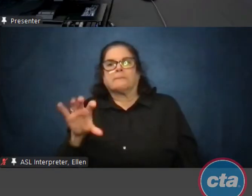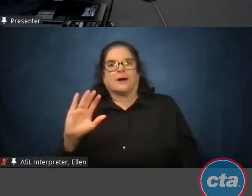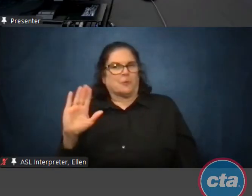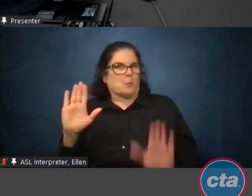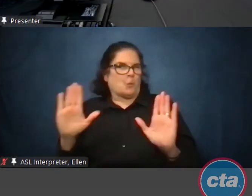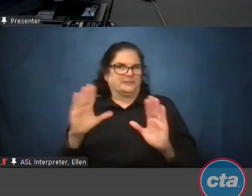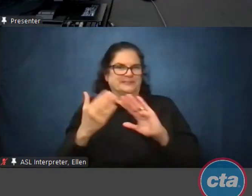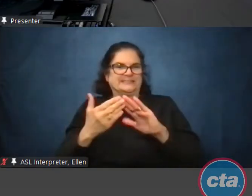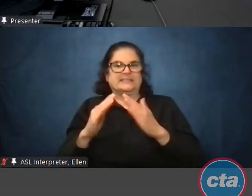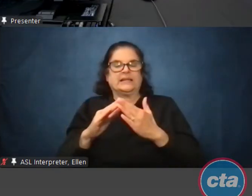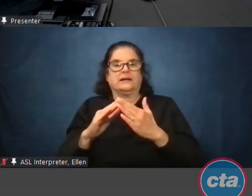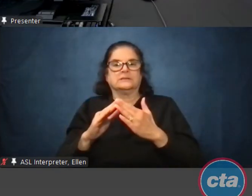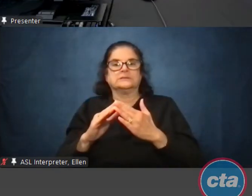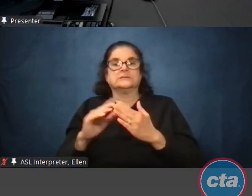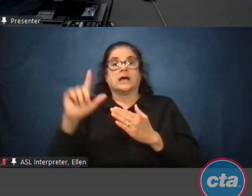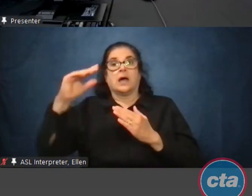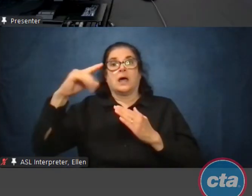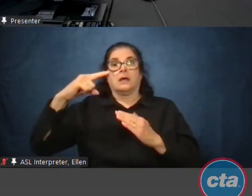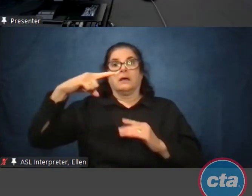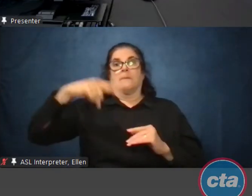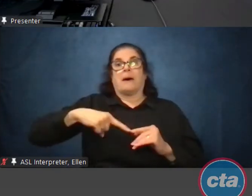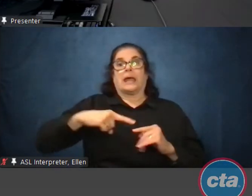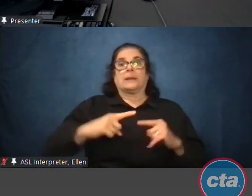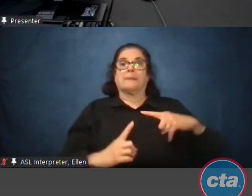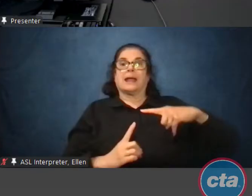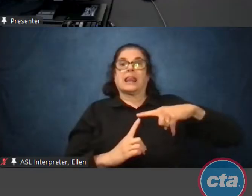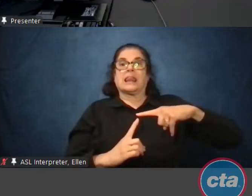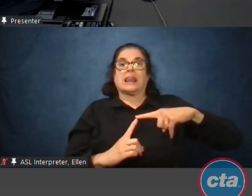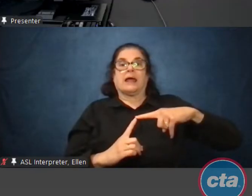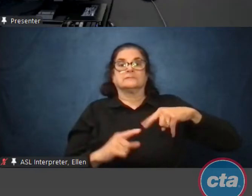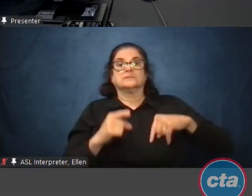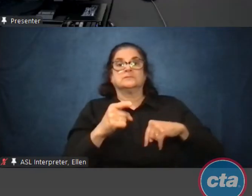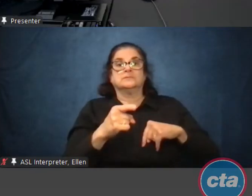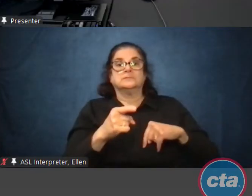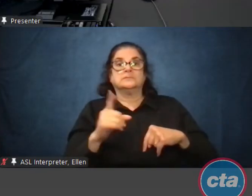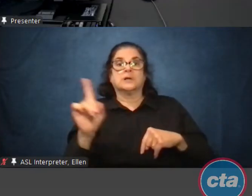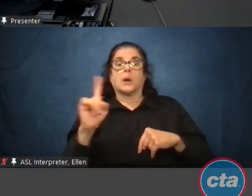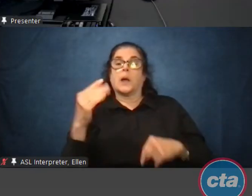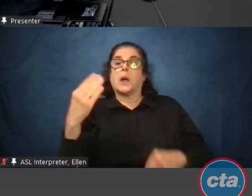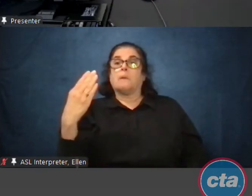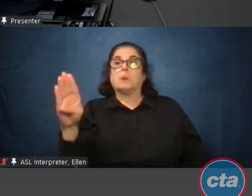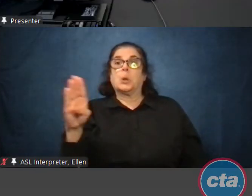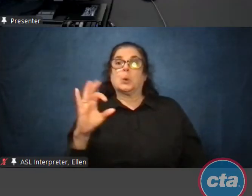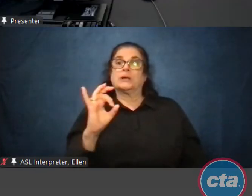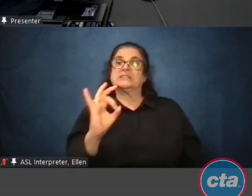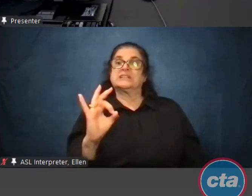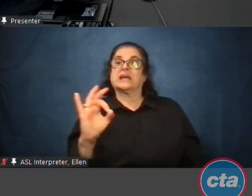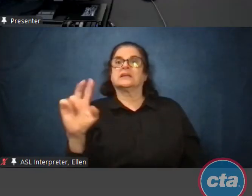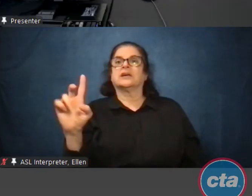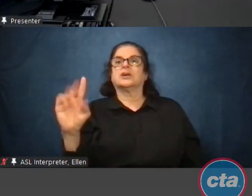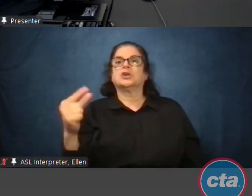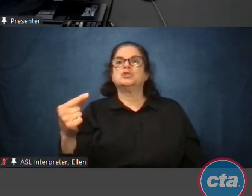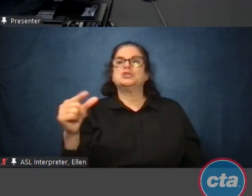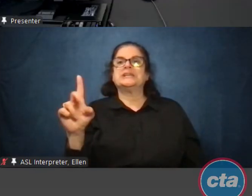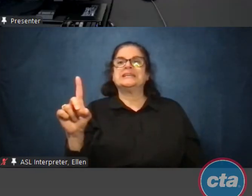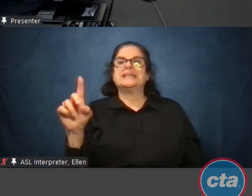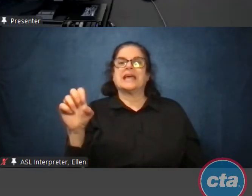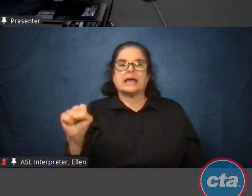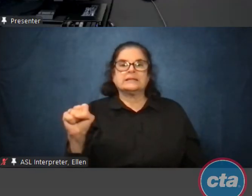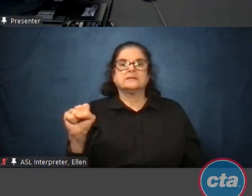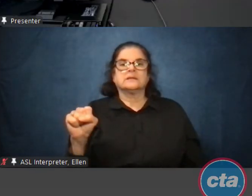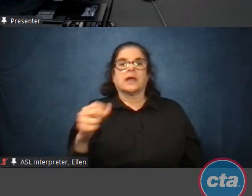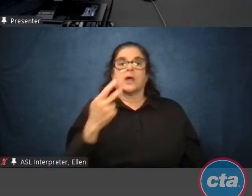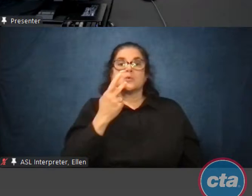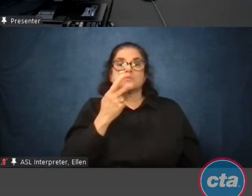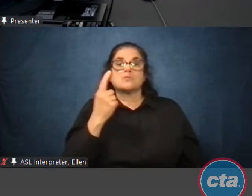In the bottom left, there's a legend that shows the potential locations of signs. There's blue dots that show GDS and red dots that show